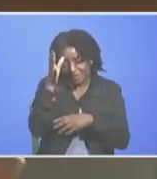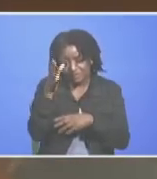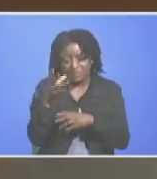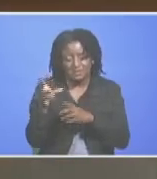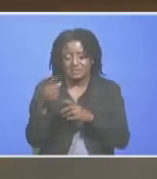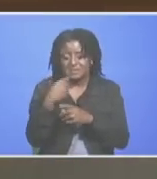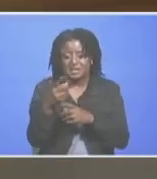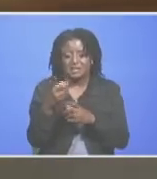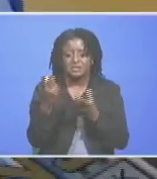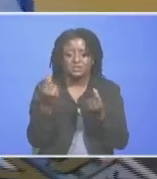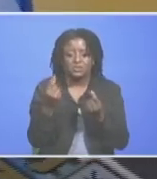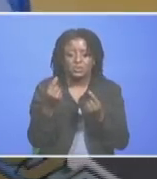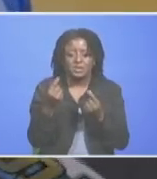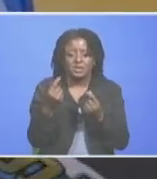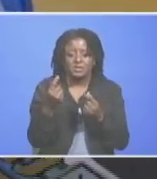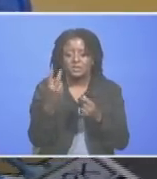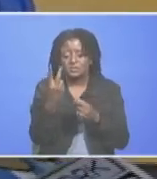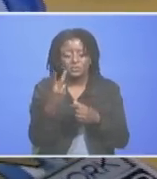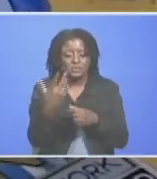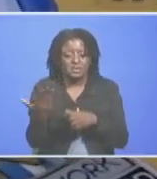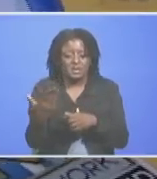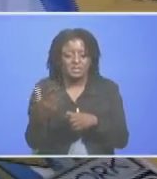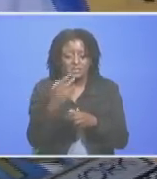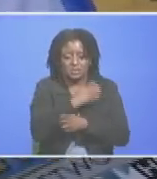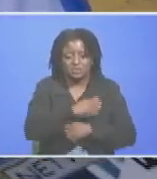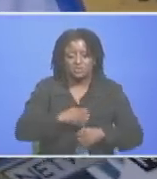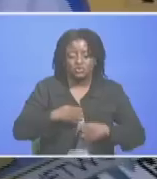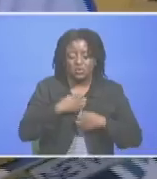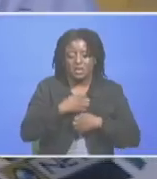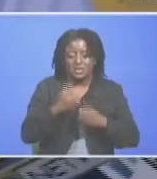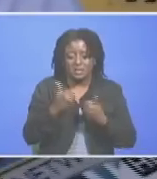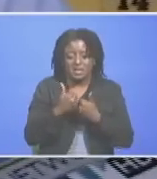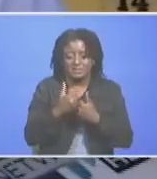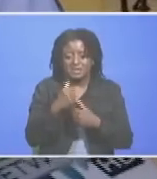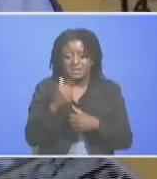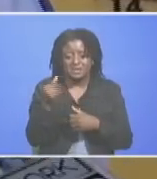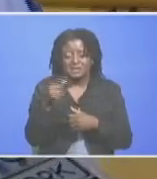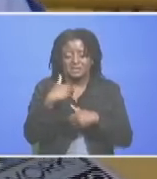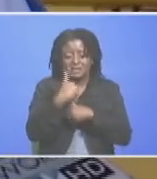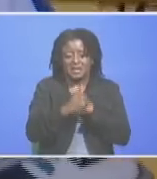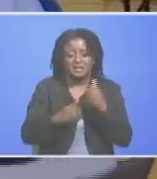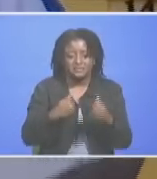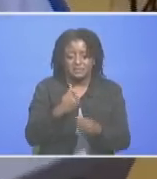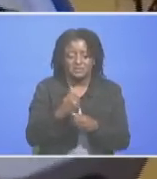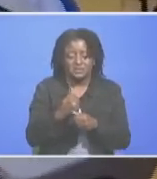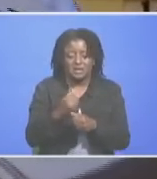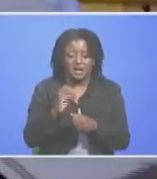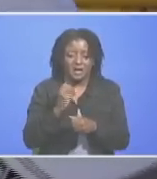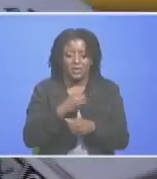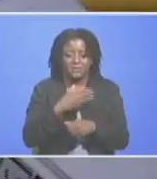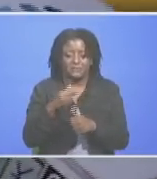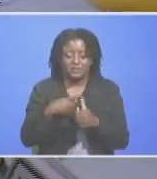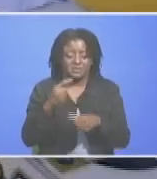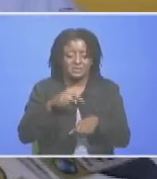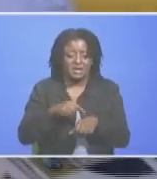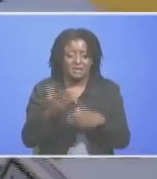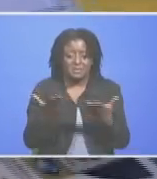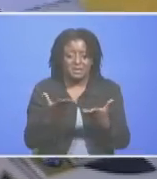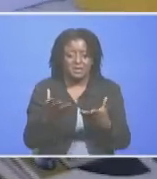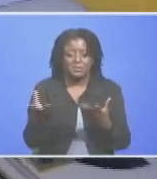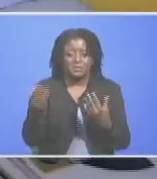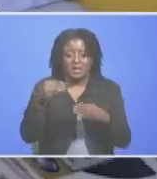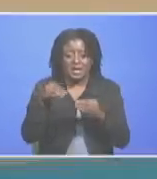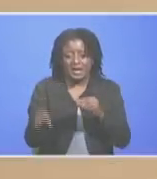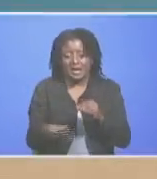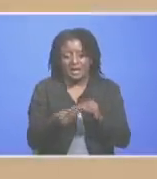games and his anniversary. Love the Bahamas. It's our first time down here, and we tied it into a wedding anniversary so we could come watch Marshall play. So